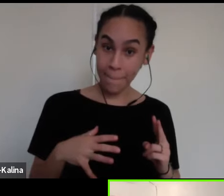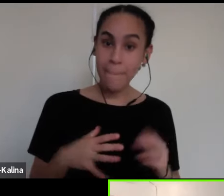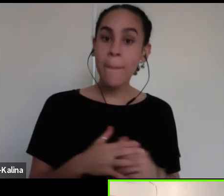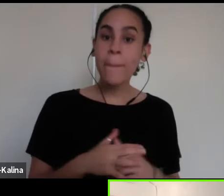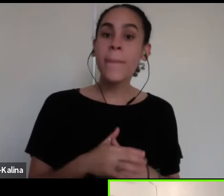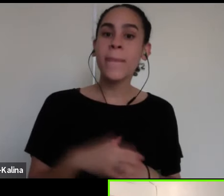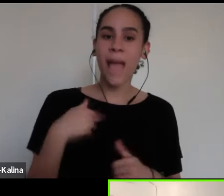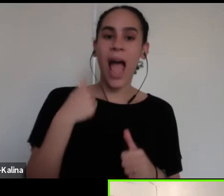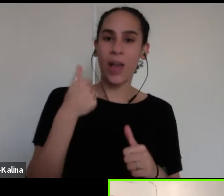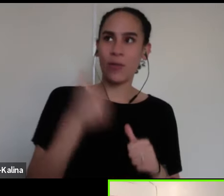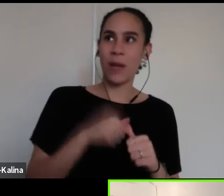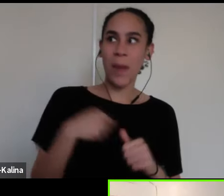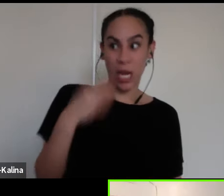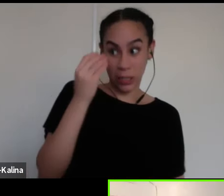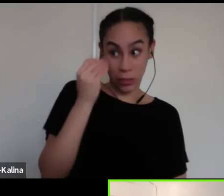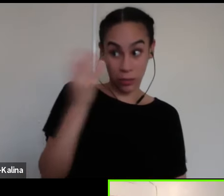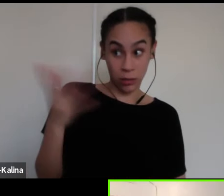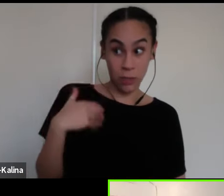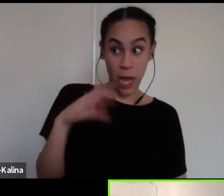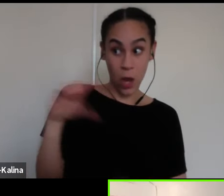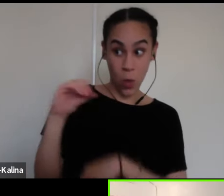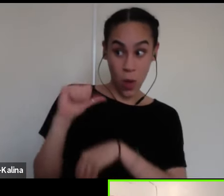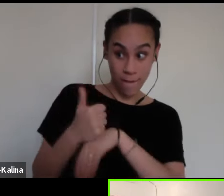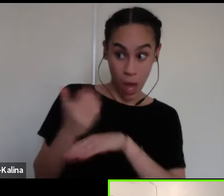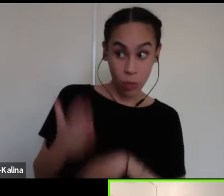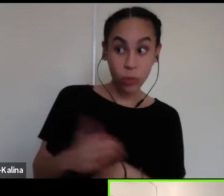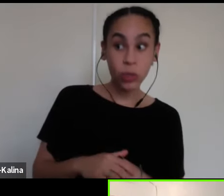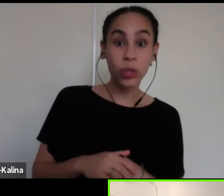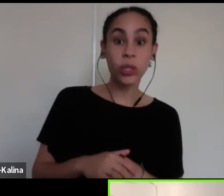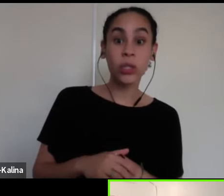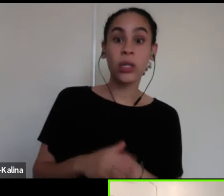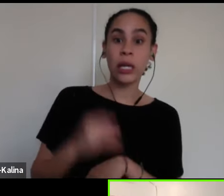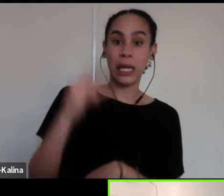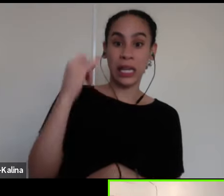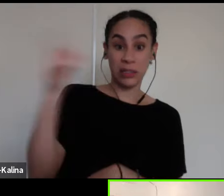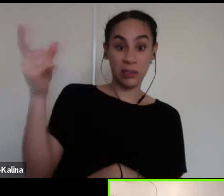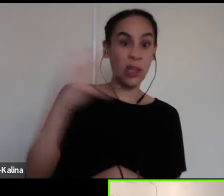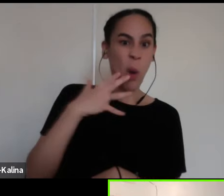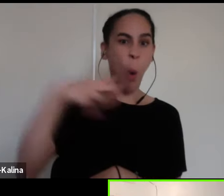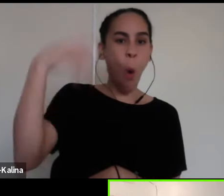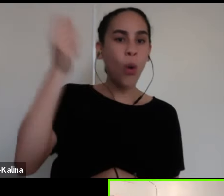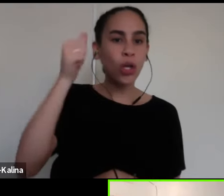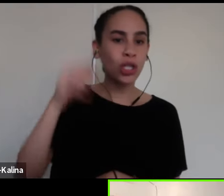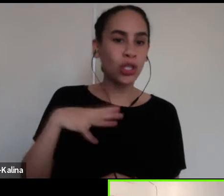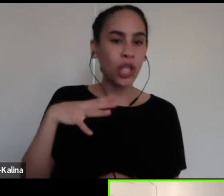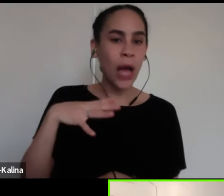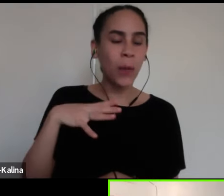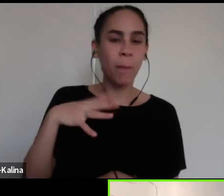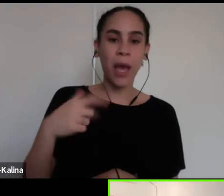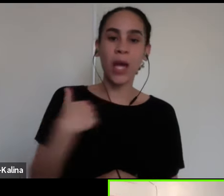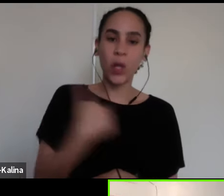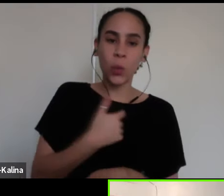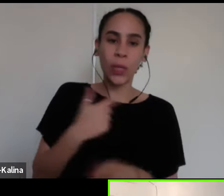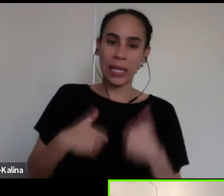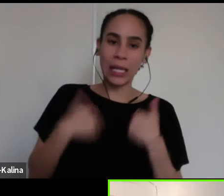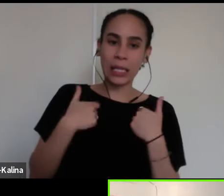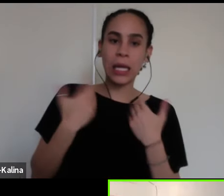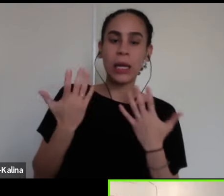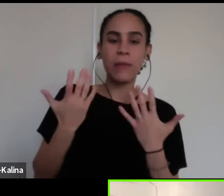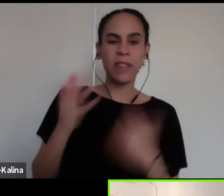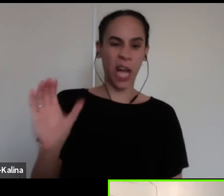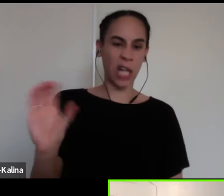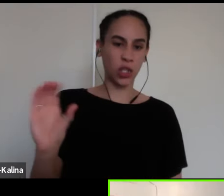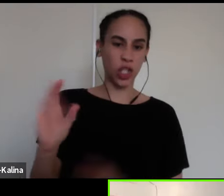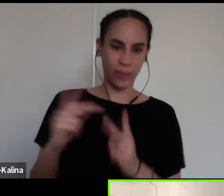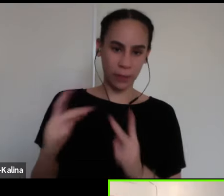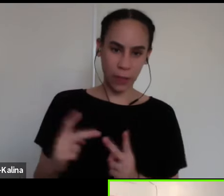saying to my co-founder, I said, if these are older gentlemen, and we live in a very conservative place, just for context, and I